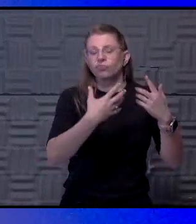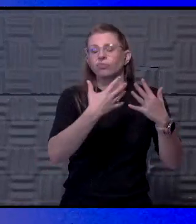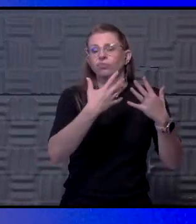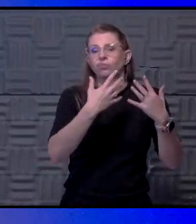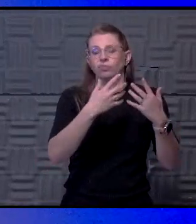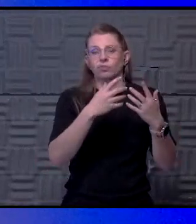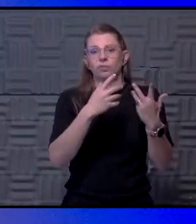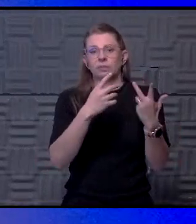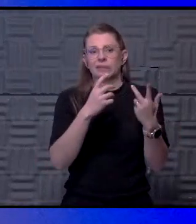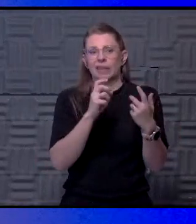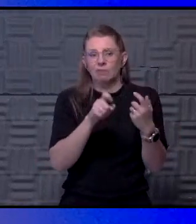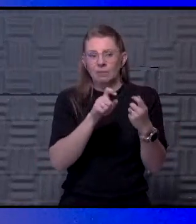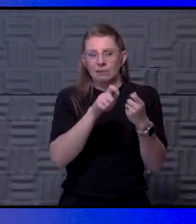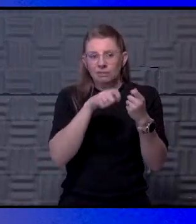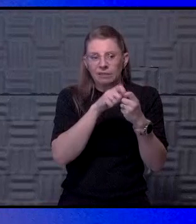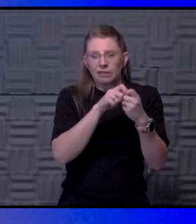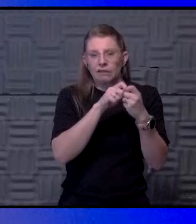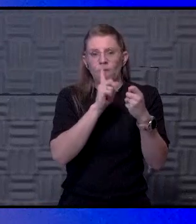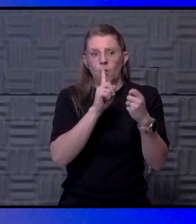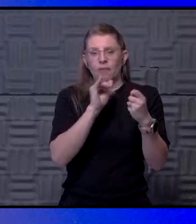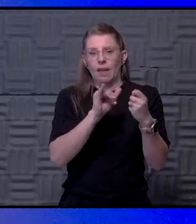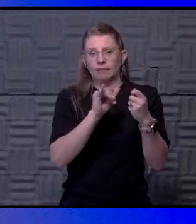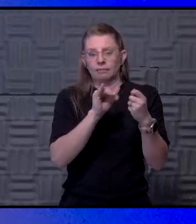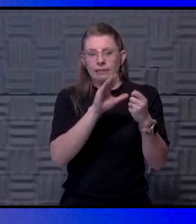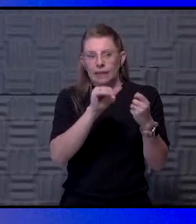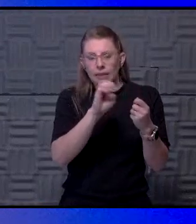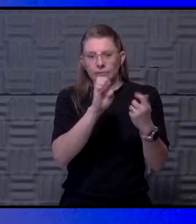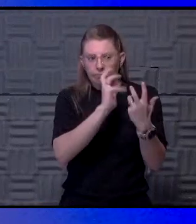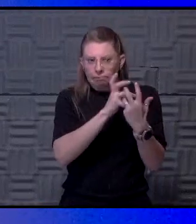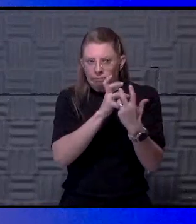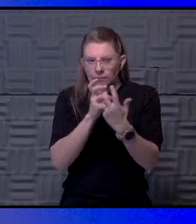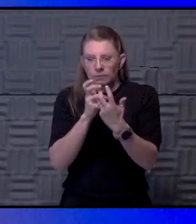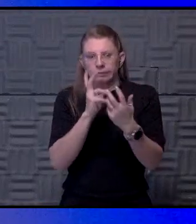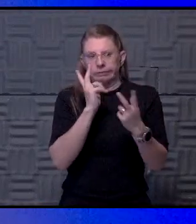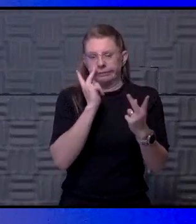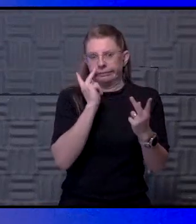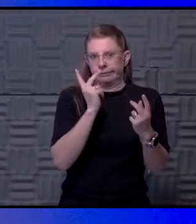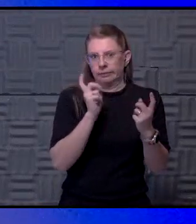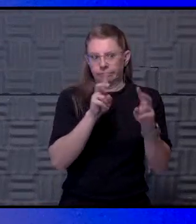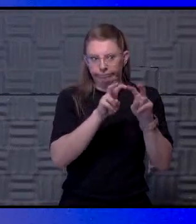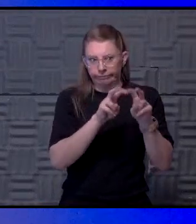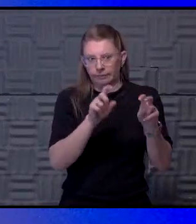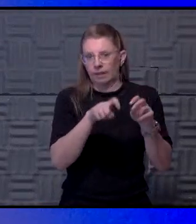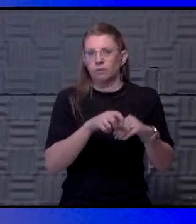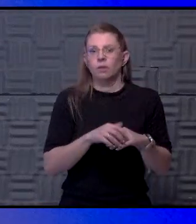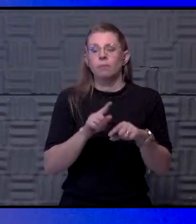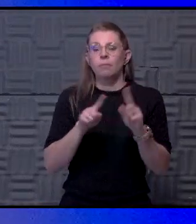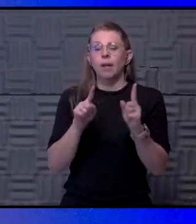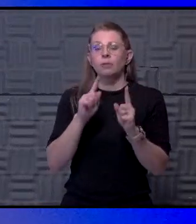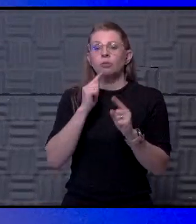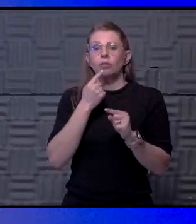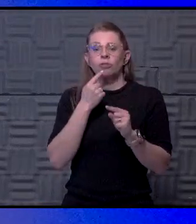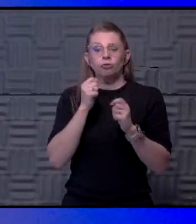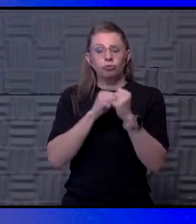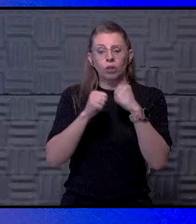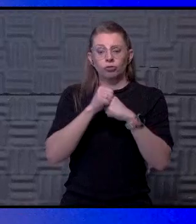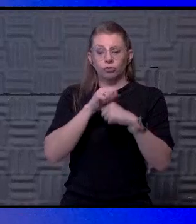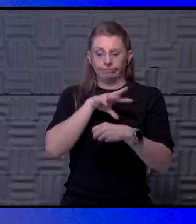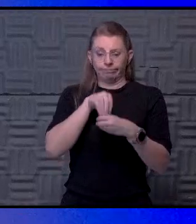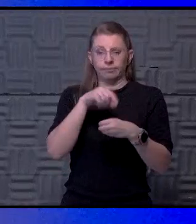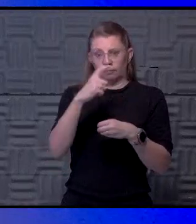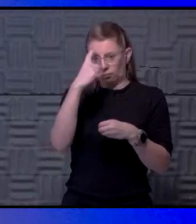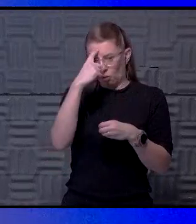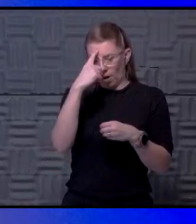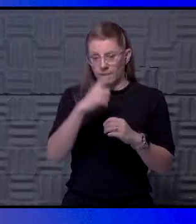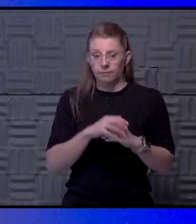that determination for each case. But again, with a lot of critical structures in the brain, and